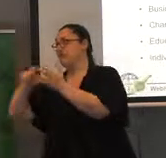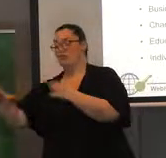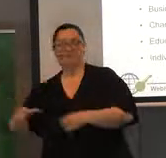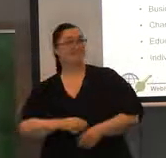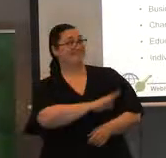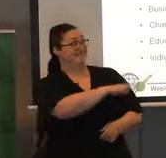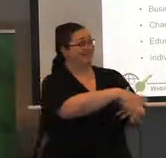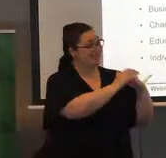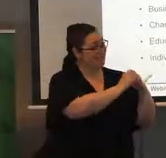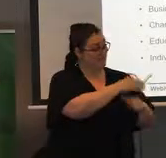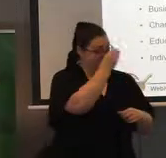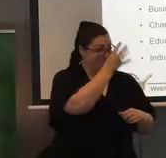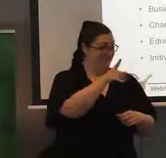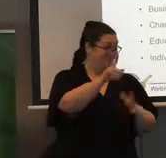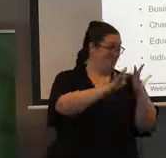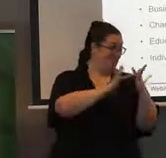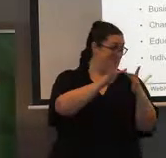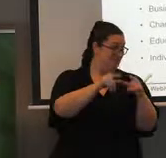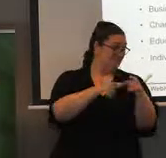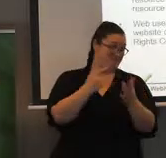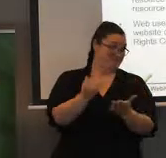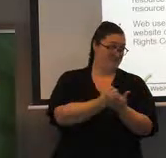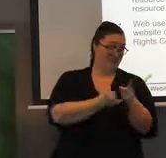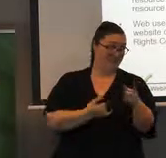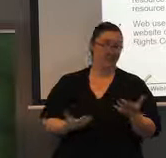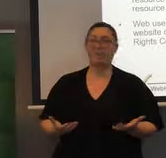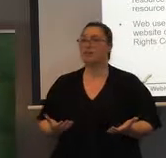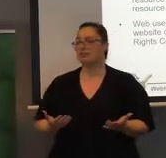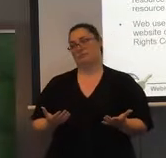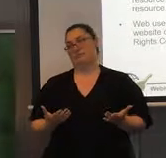that they couldn't use your website. Again, not a great idea.